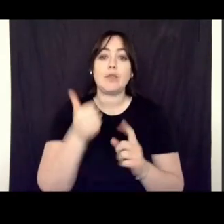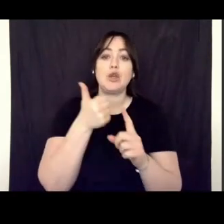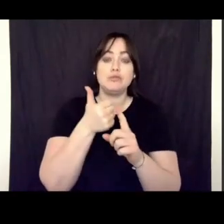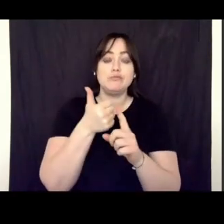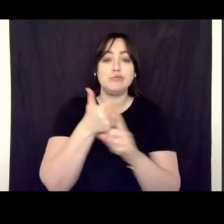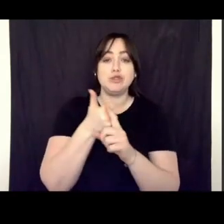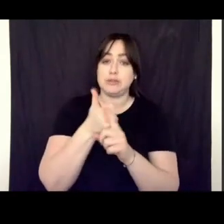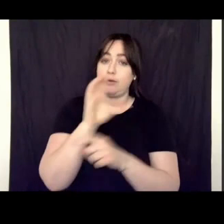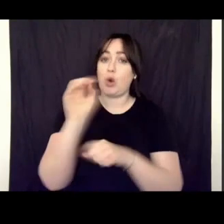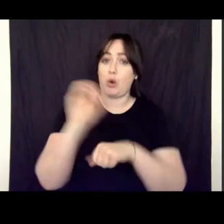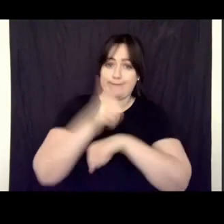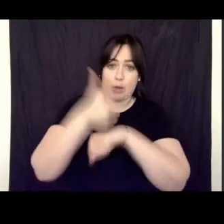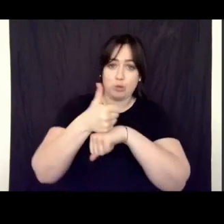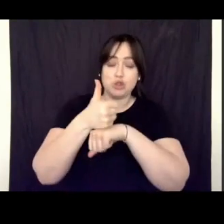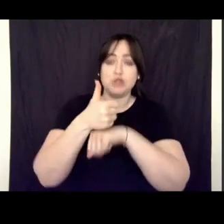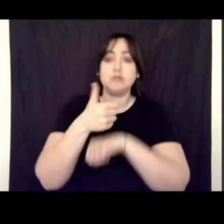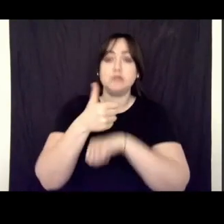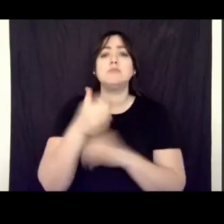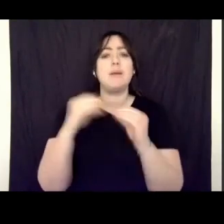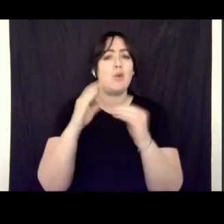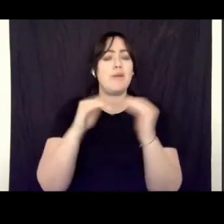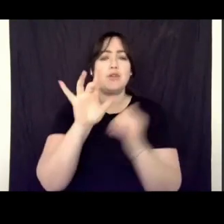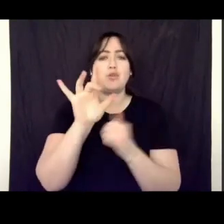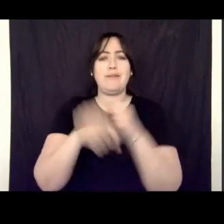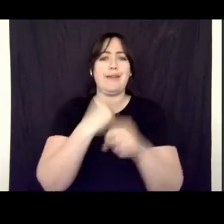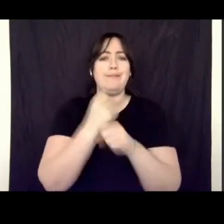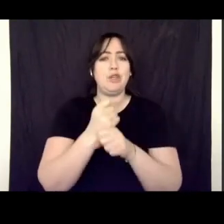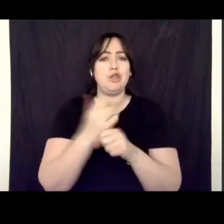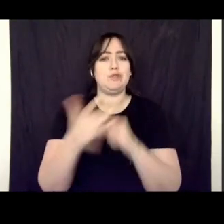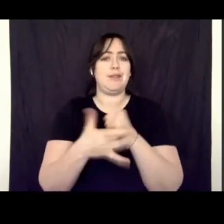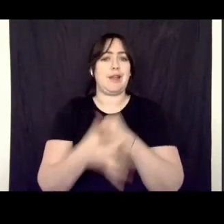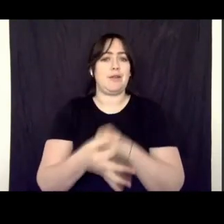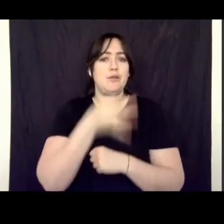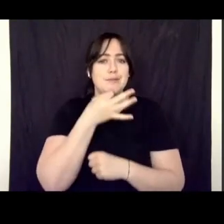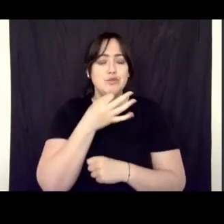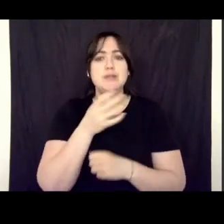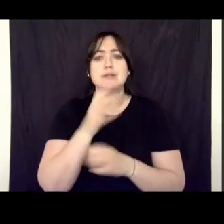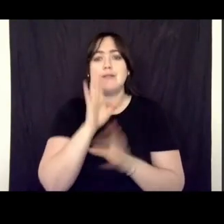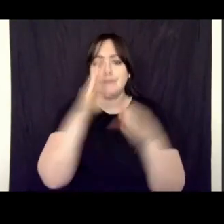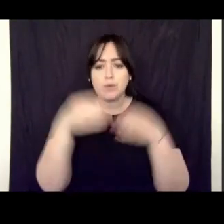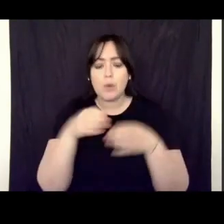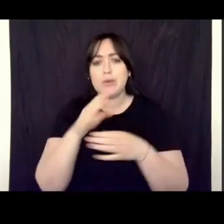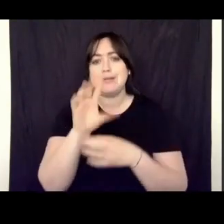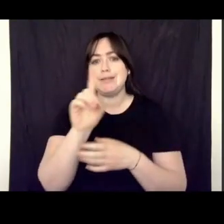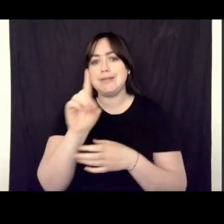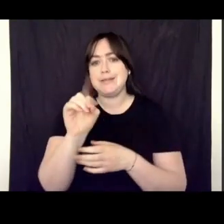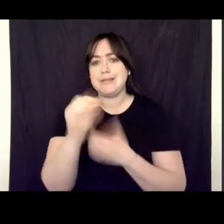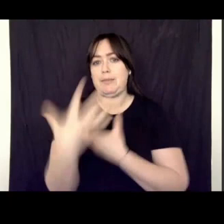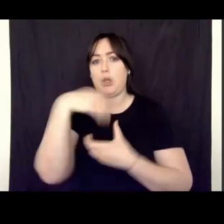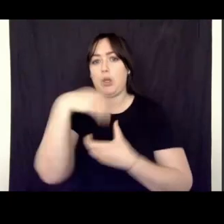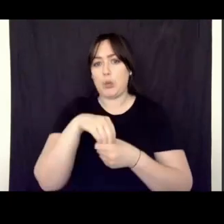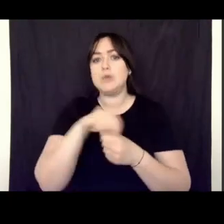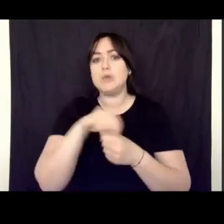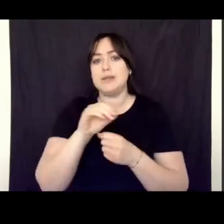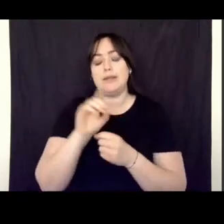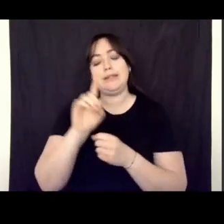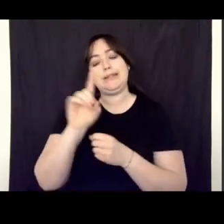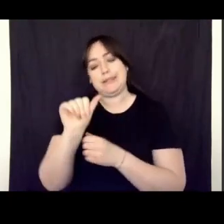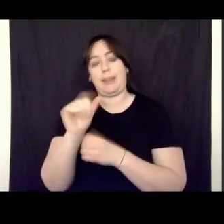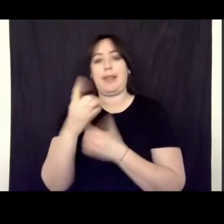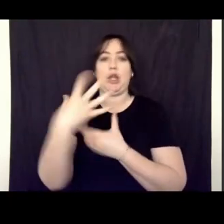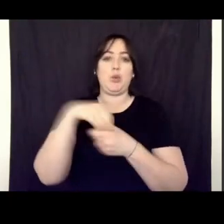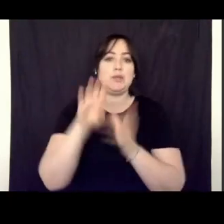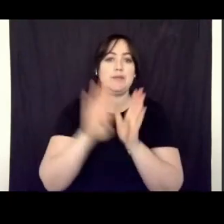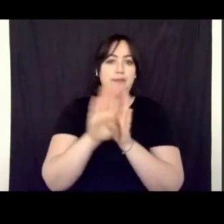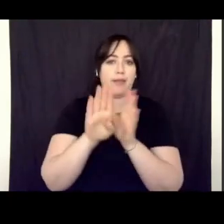and she has more than 25 years of technical expertise focusing on disability, inclusive development, and inclusive education, working